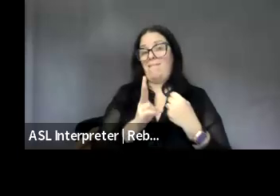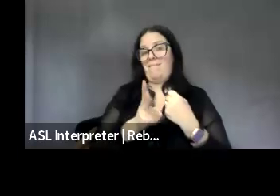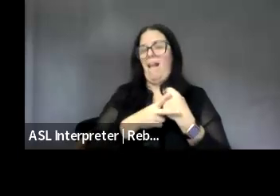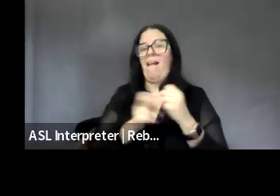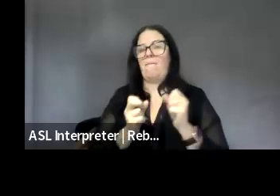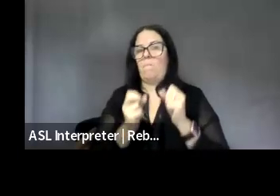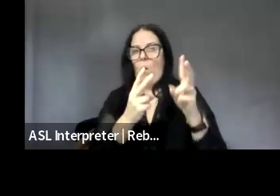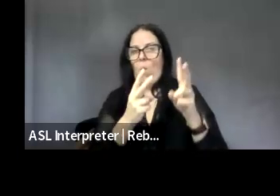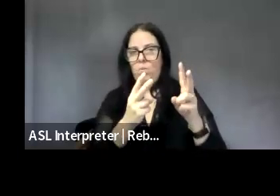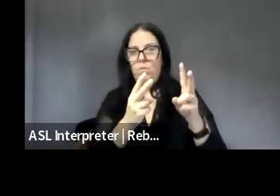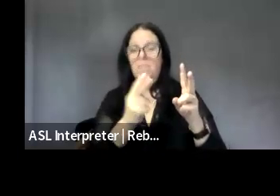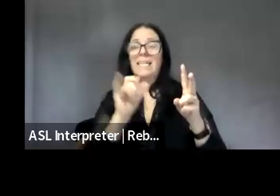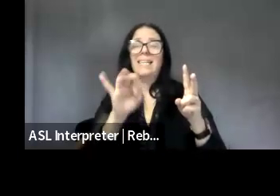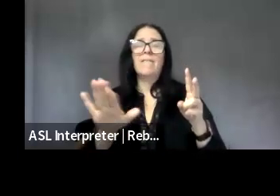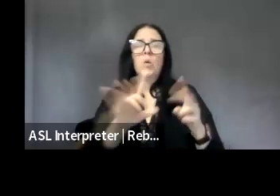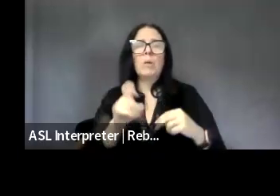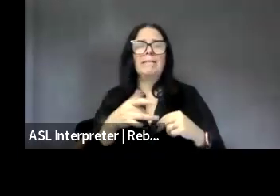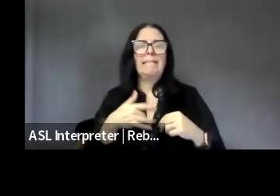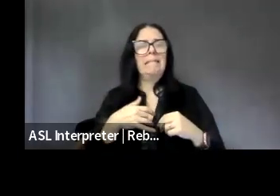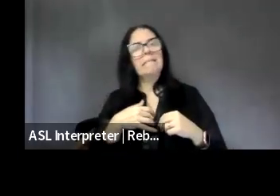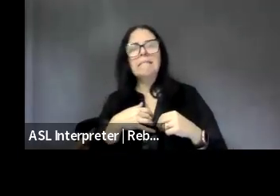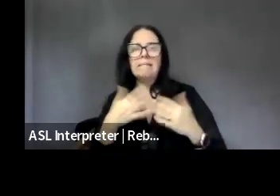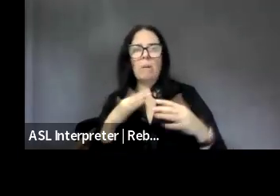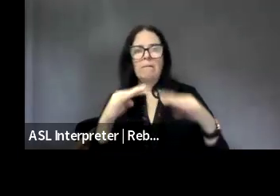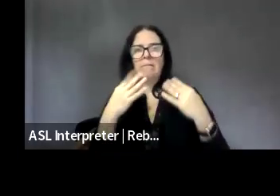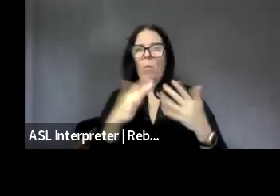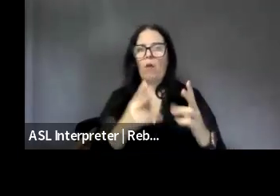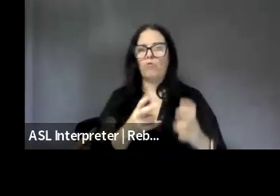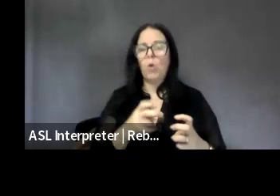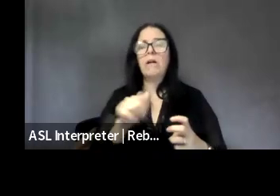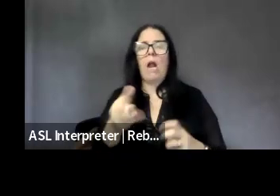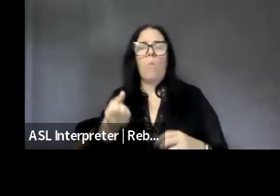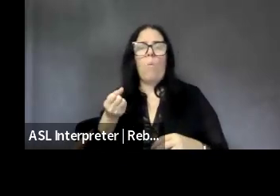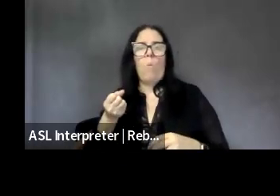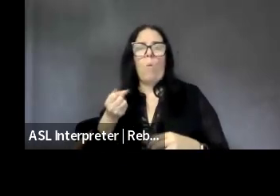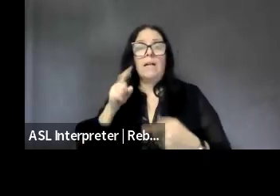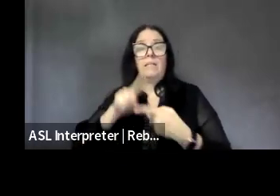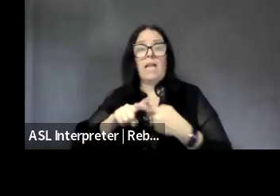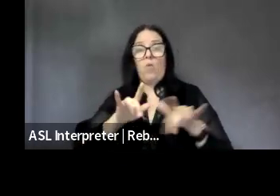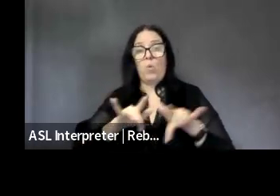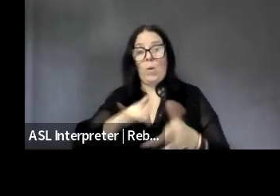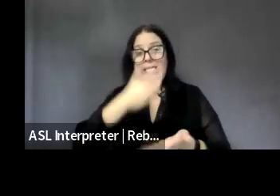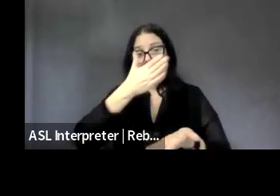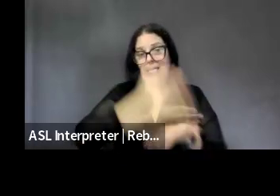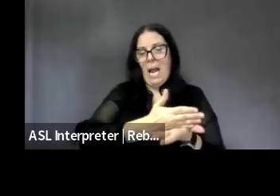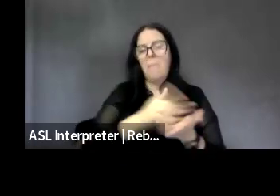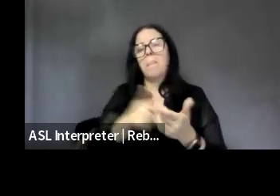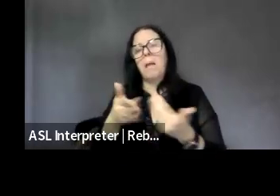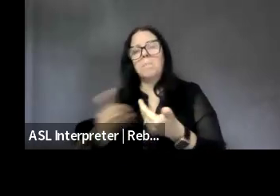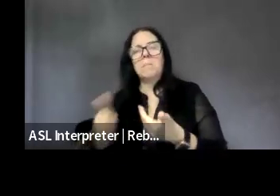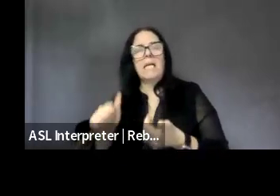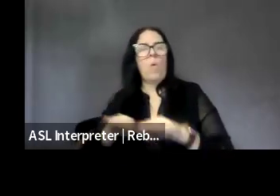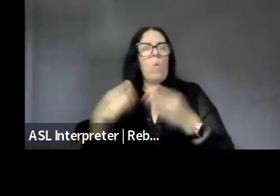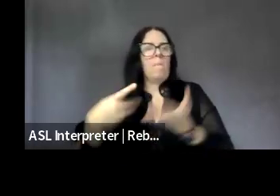have sensitive questions you want to ask, you can certainly hold them until after the recorded part. We will stop